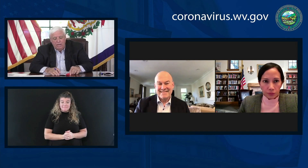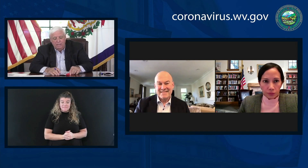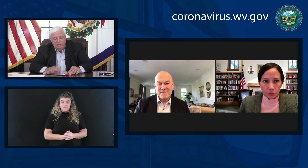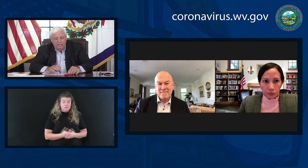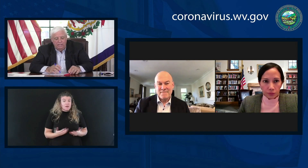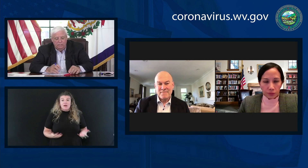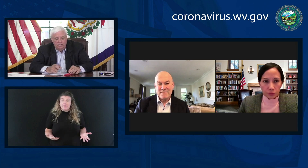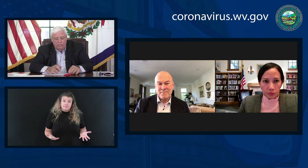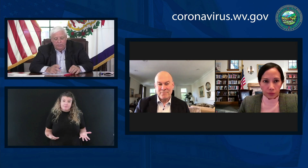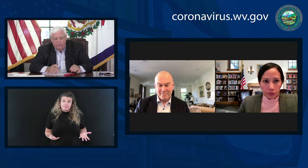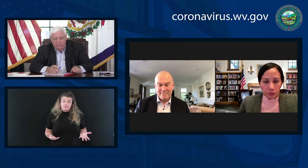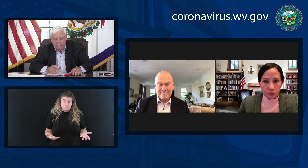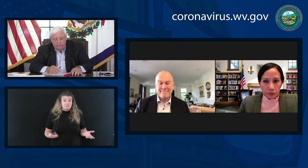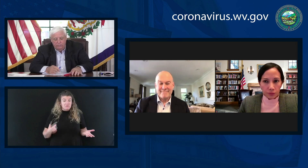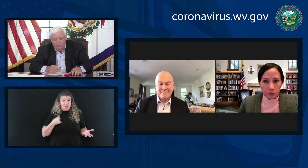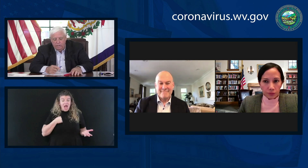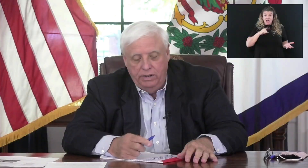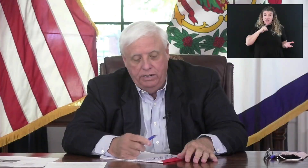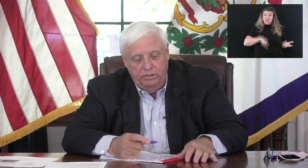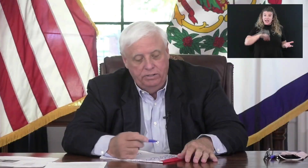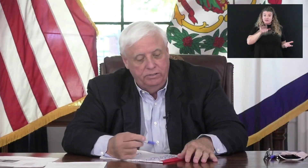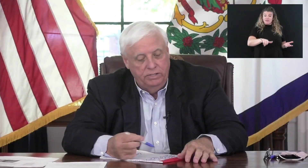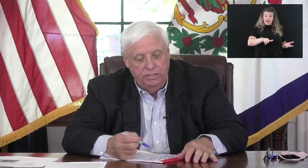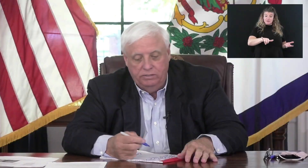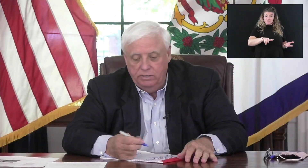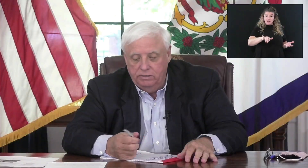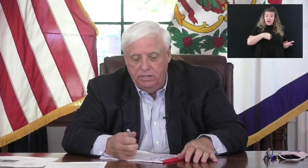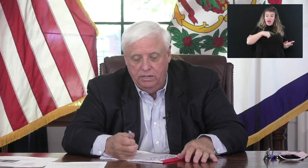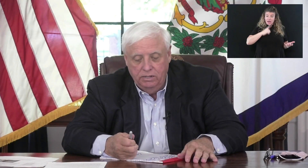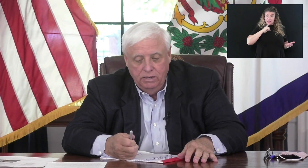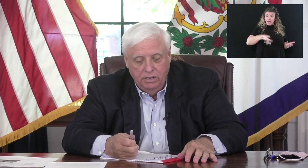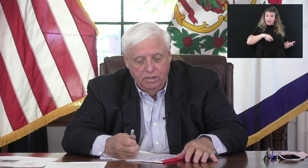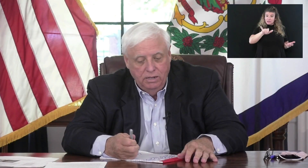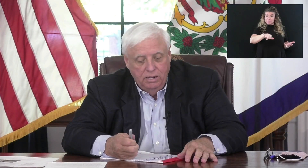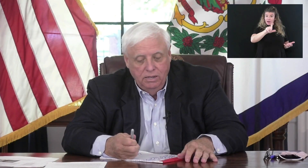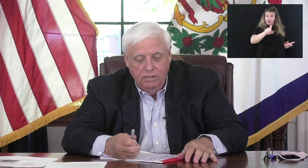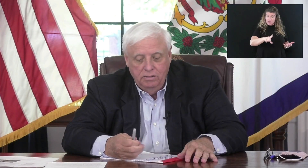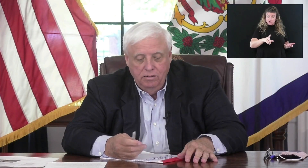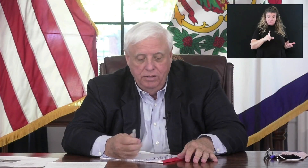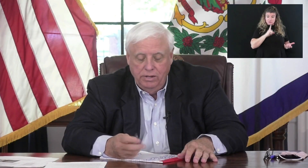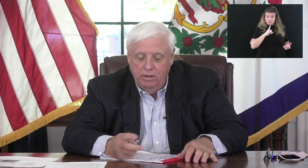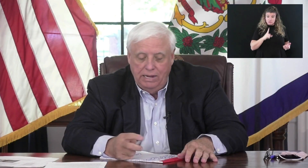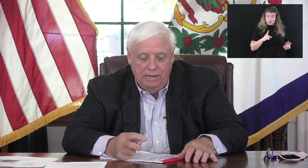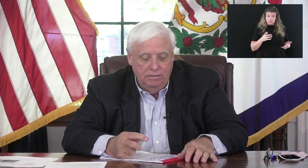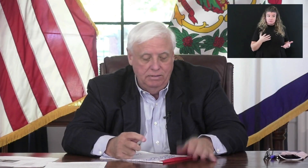Paul, I can answer it. I think I can answer it, and it's just this: is I